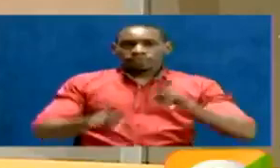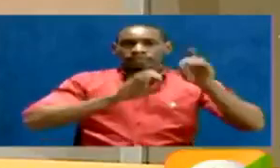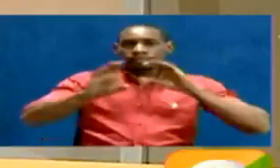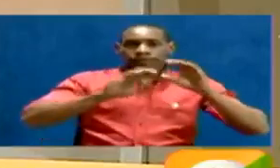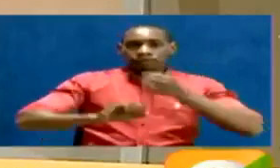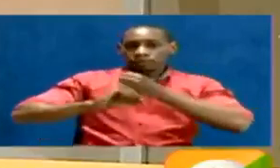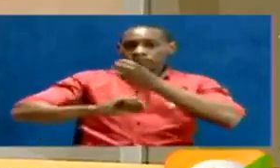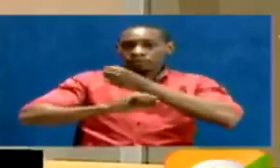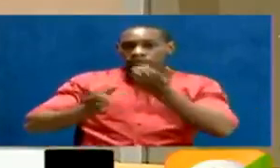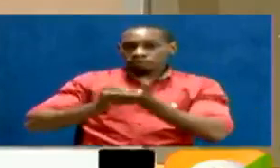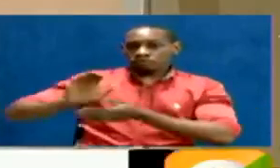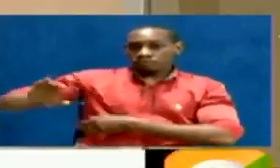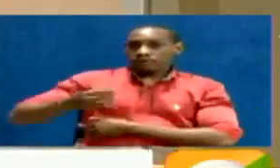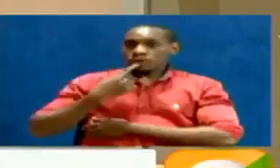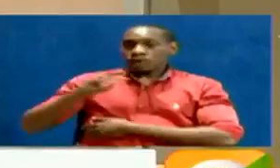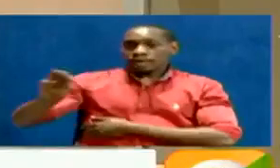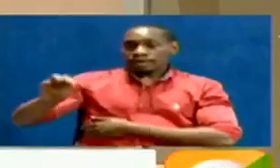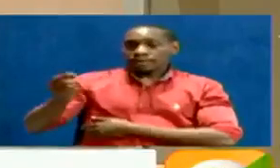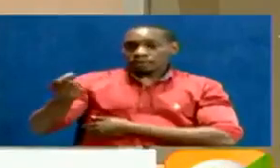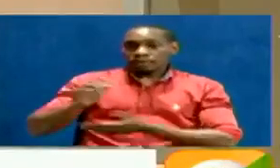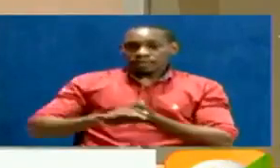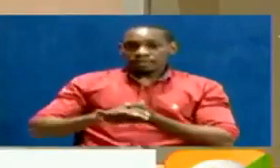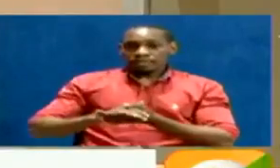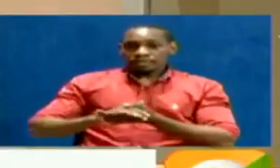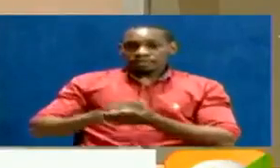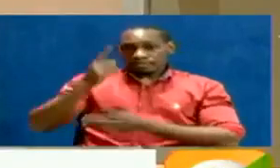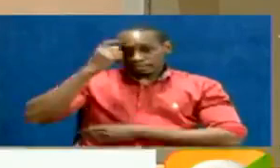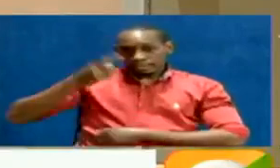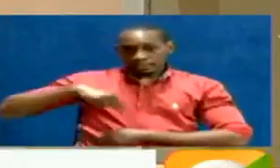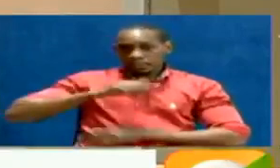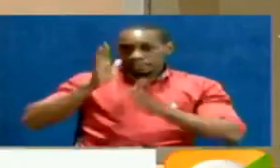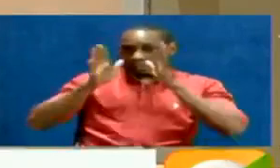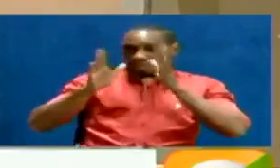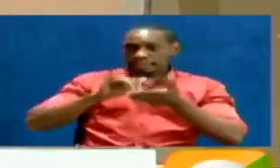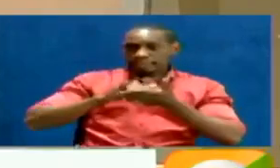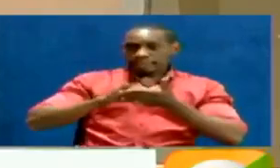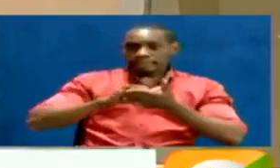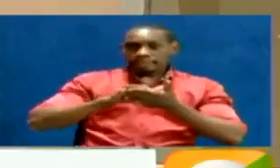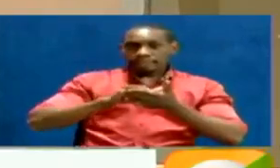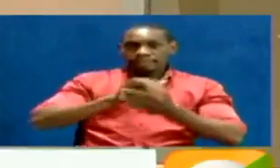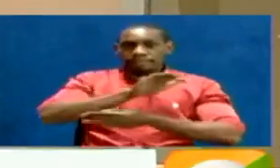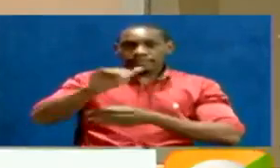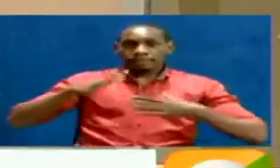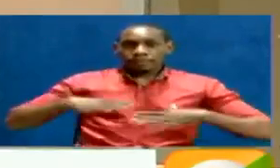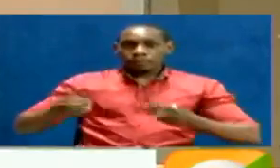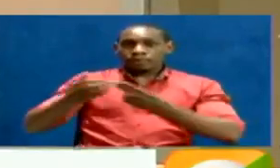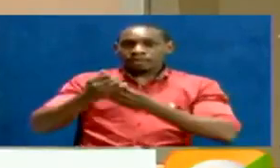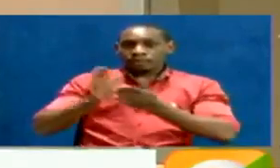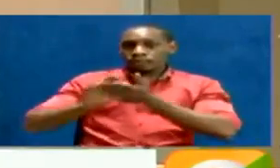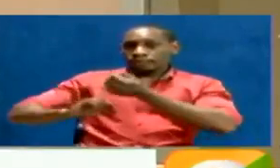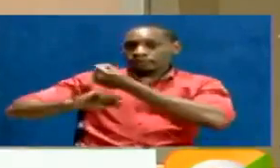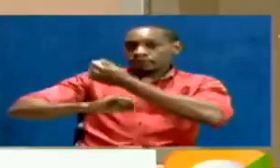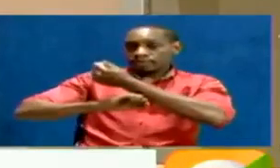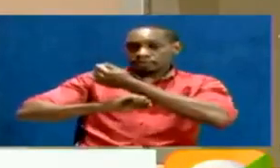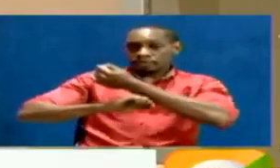Safaricom Foundation has set aside 100 million shillings for its Ndoto Zetu initiative, which calls upon Kenyans to partner with the